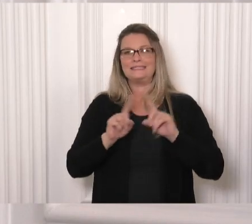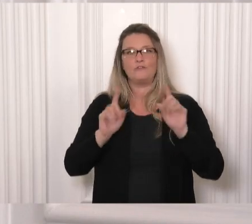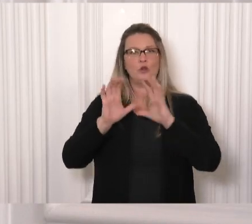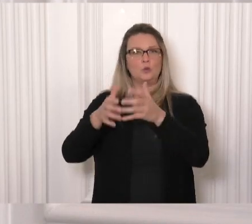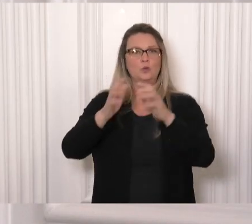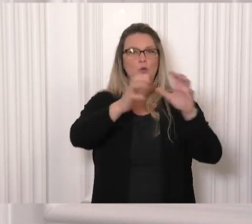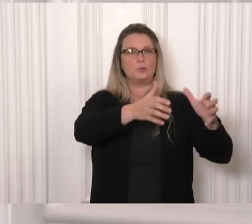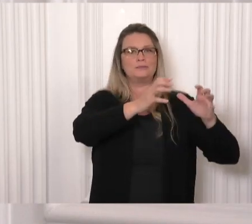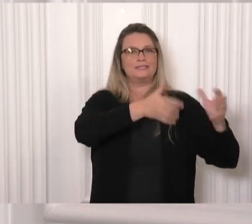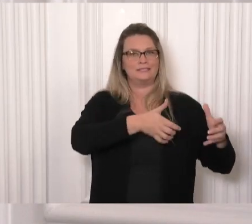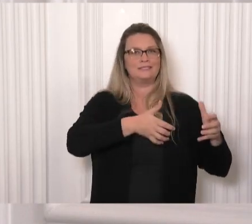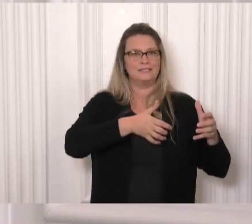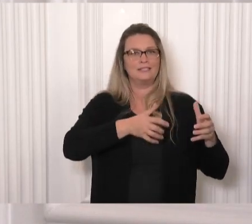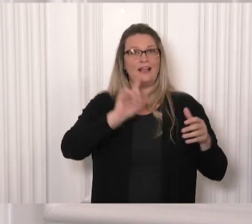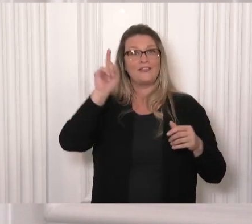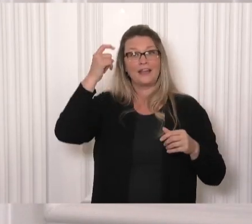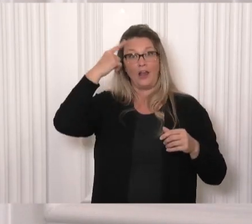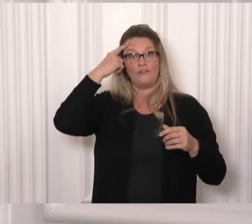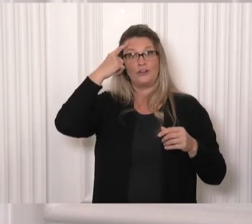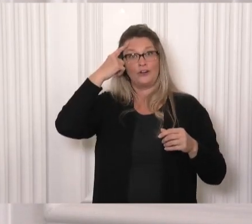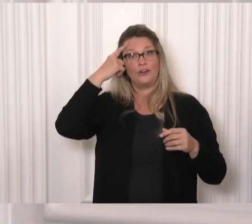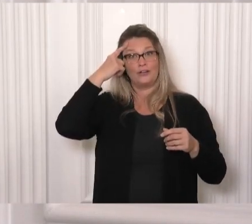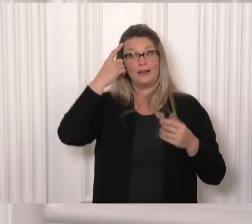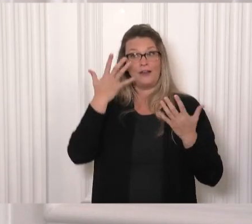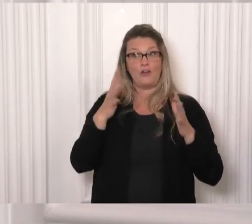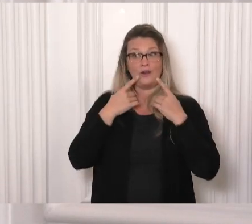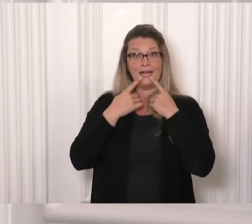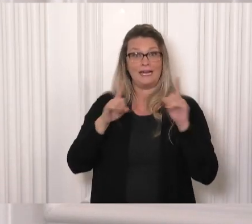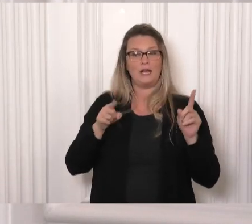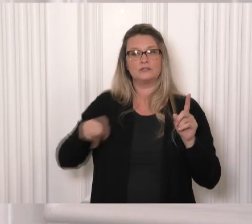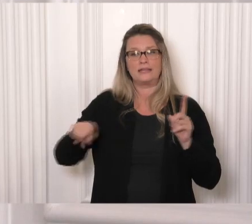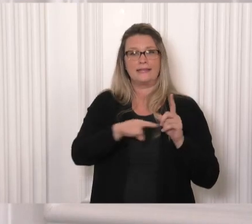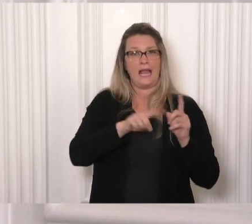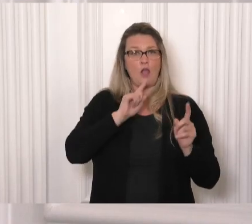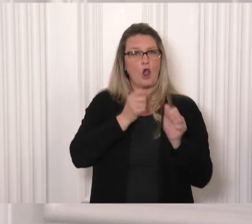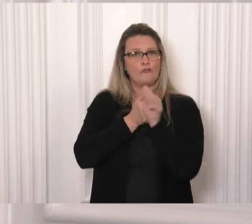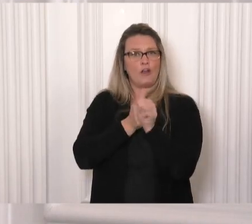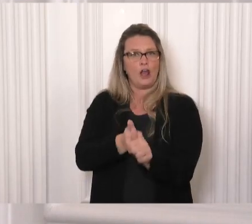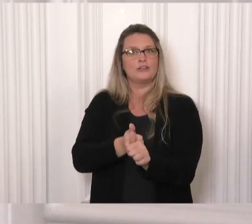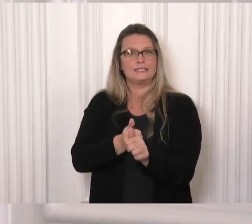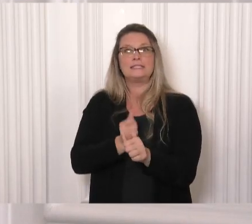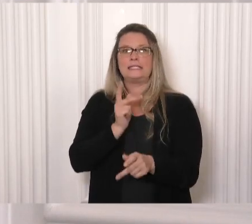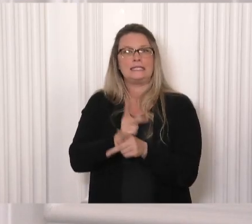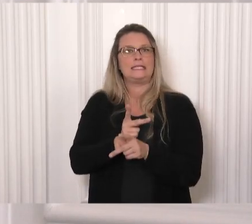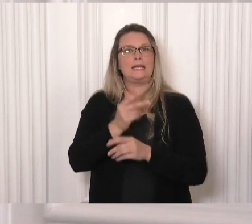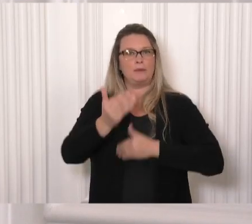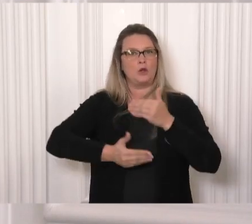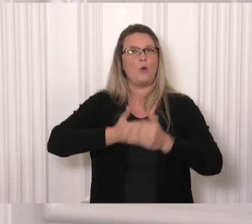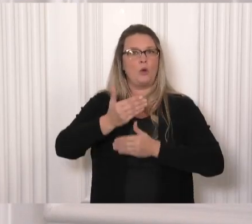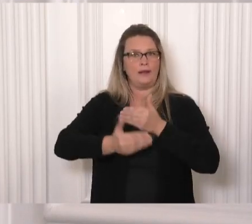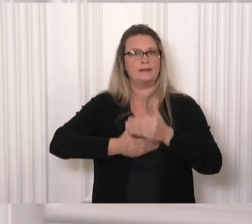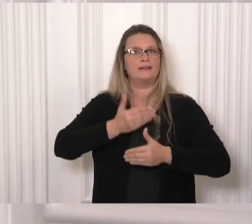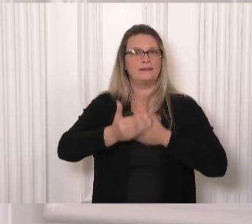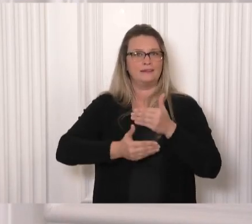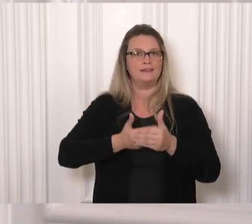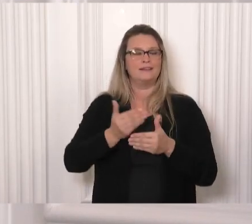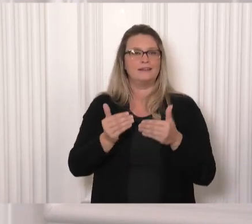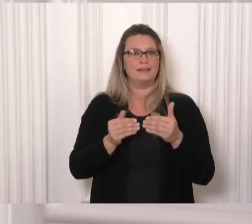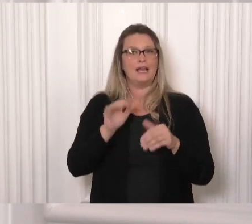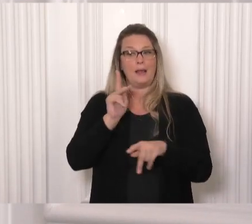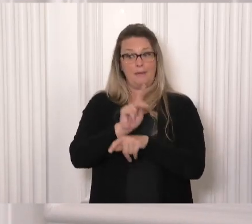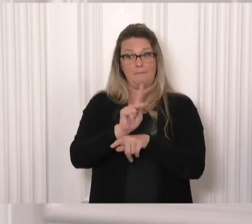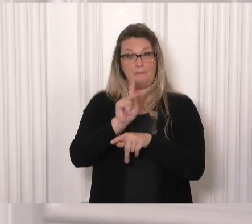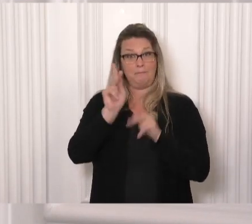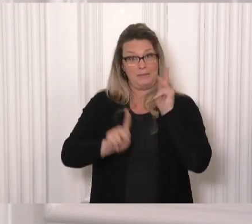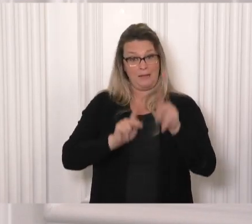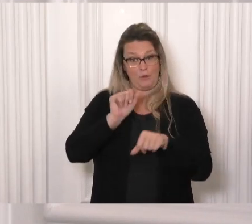are doing things that the governor has asked to be done that is going on to keep those essential services running and keep the